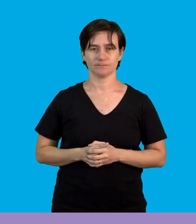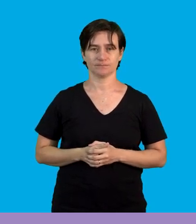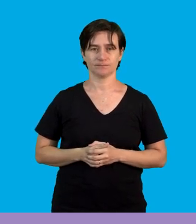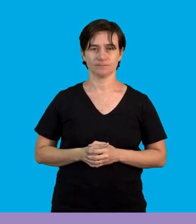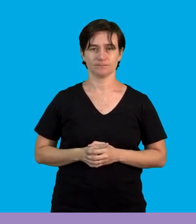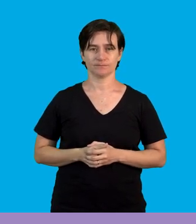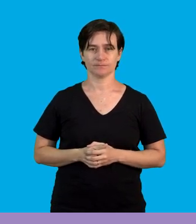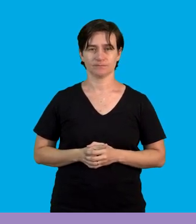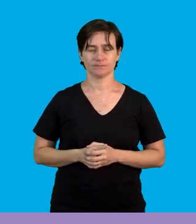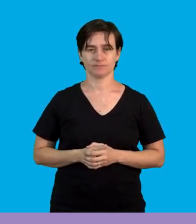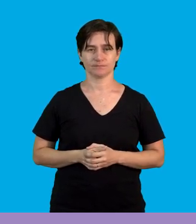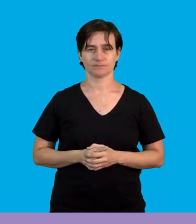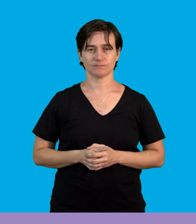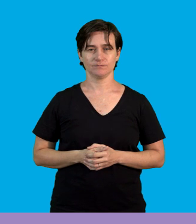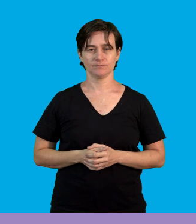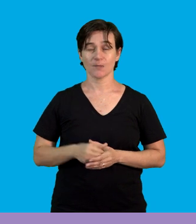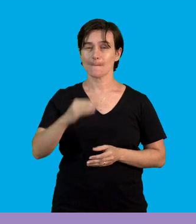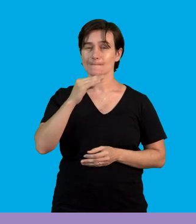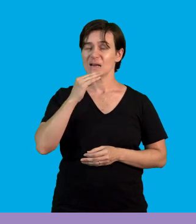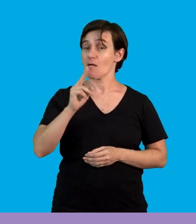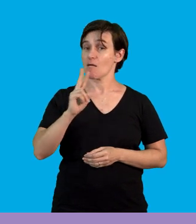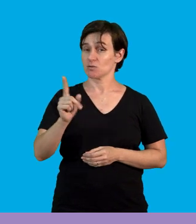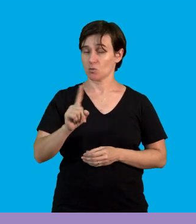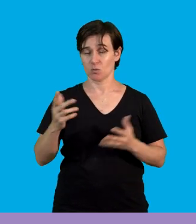The outcome thereof then is 4